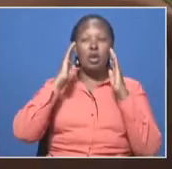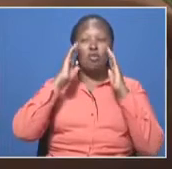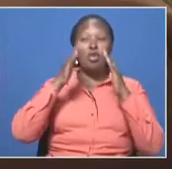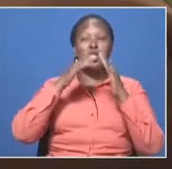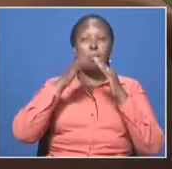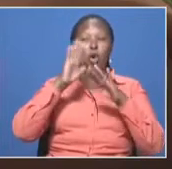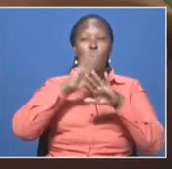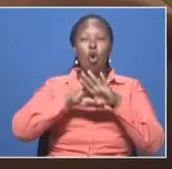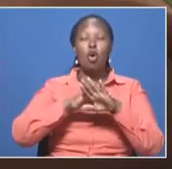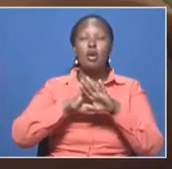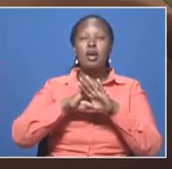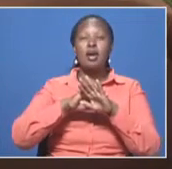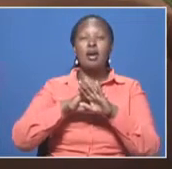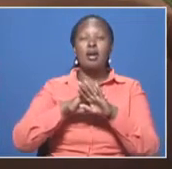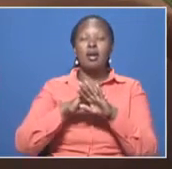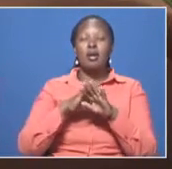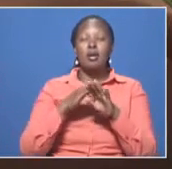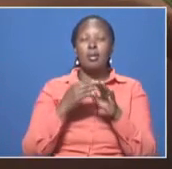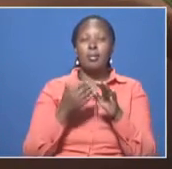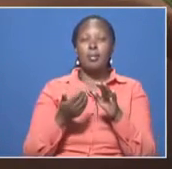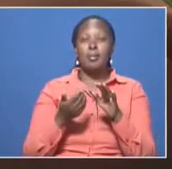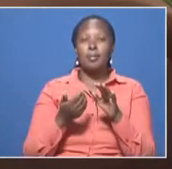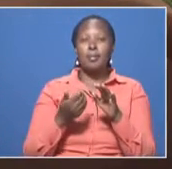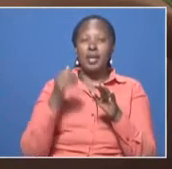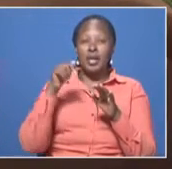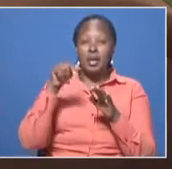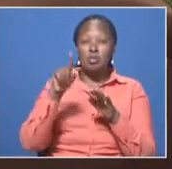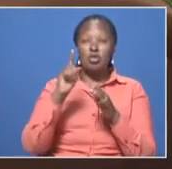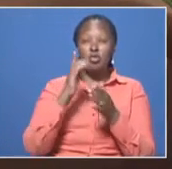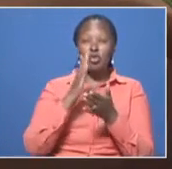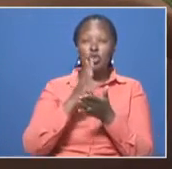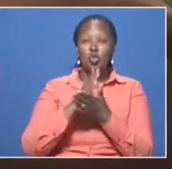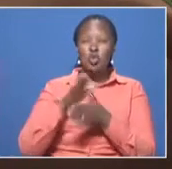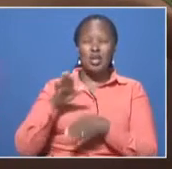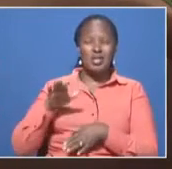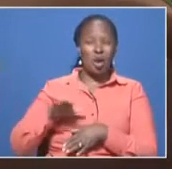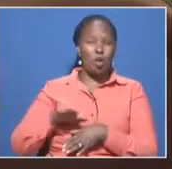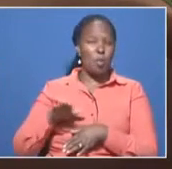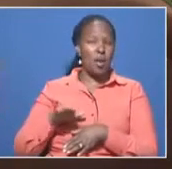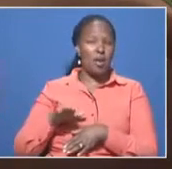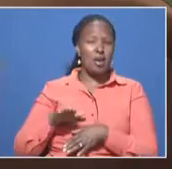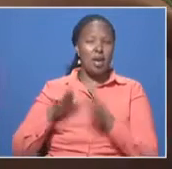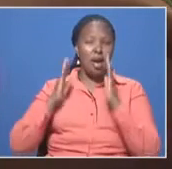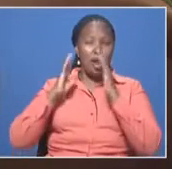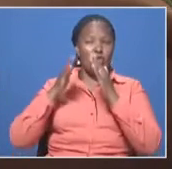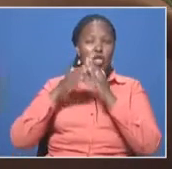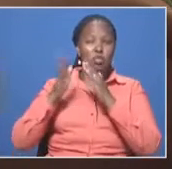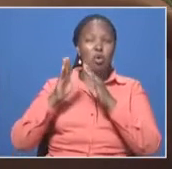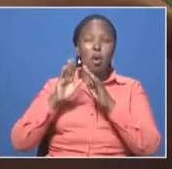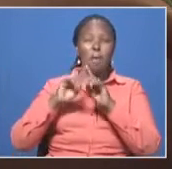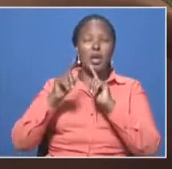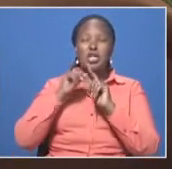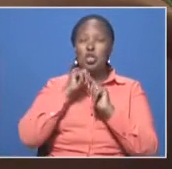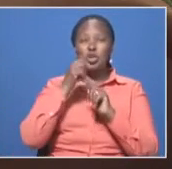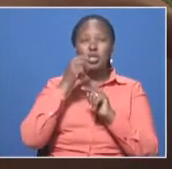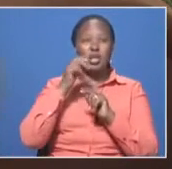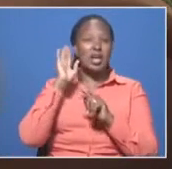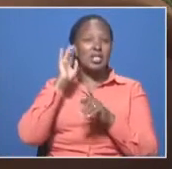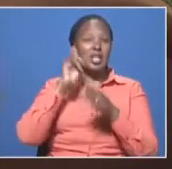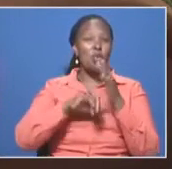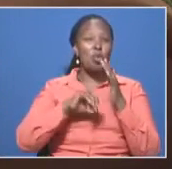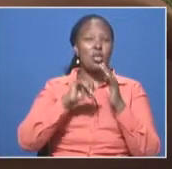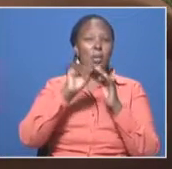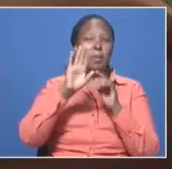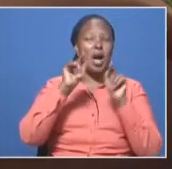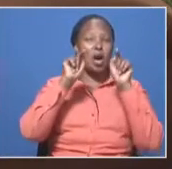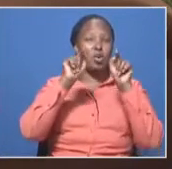on the fact that she's a woman and not listen to what the accusation